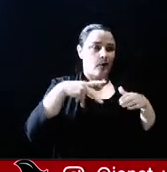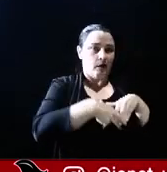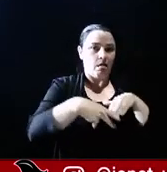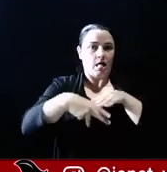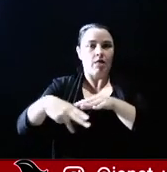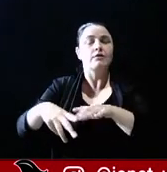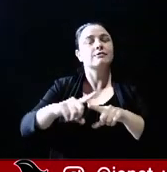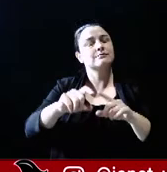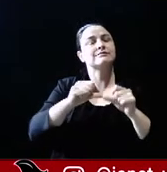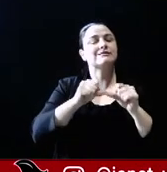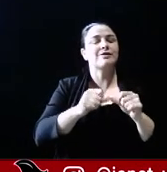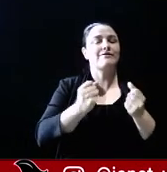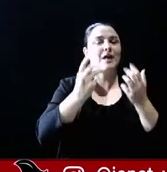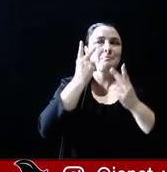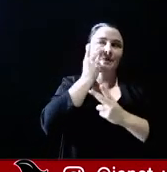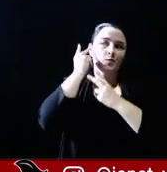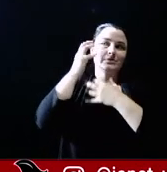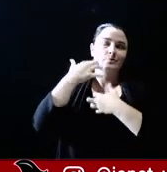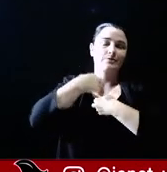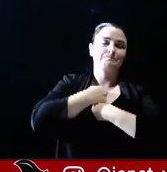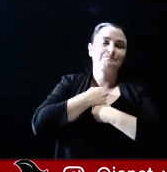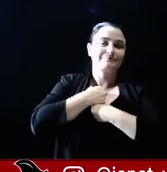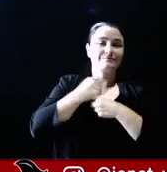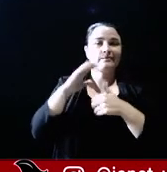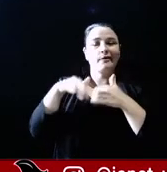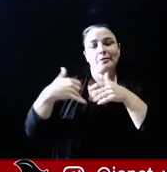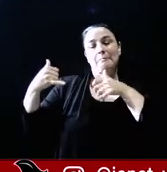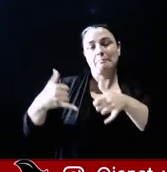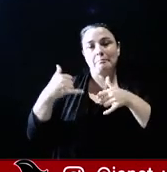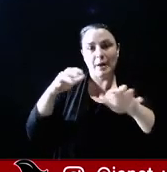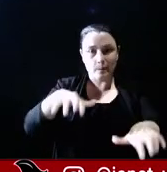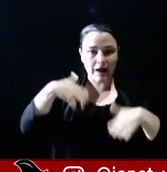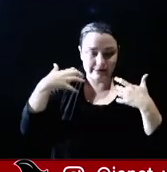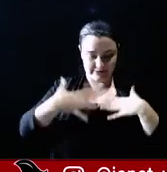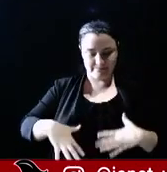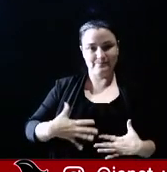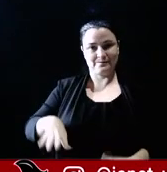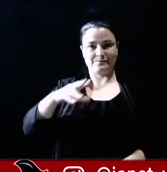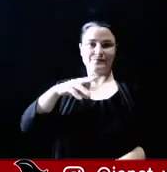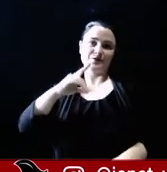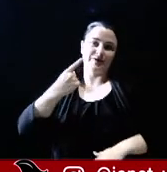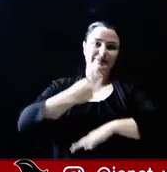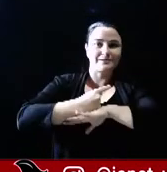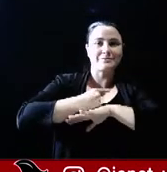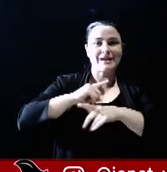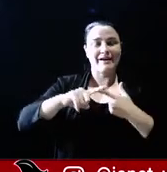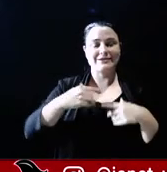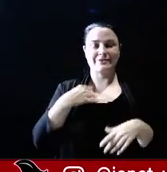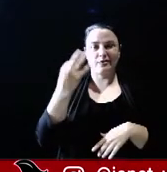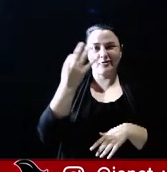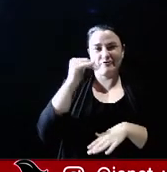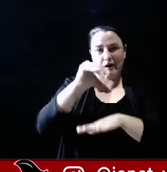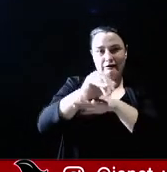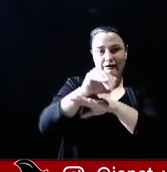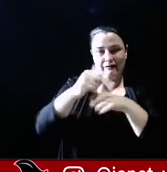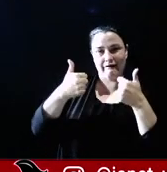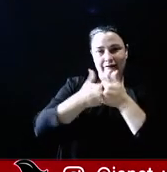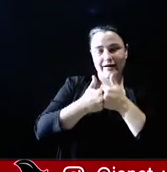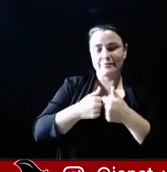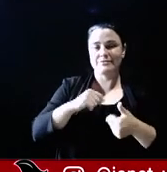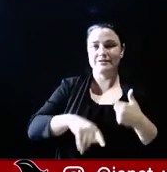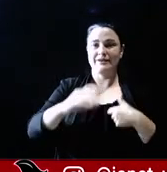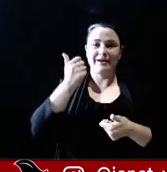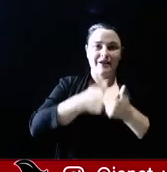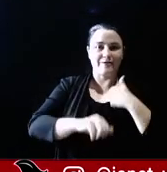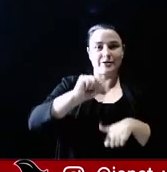these memories dear to our hearts. All the pep rallies, dress-up days, and Friday night games, every new AP,